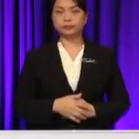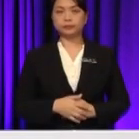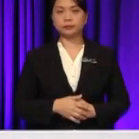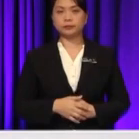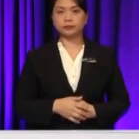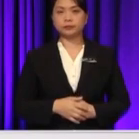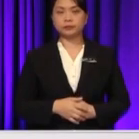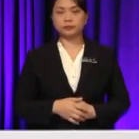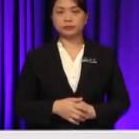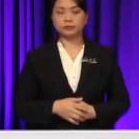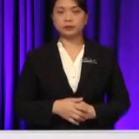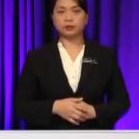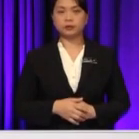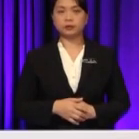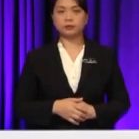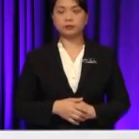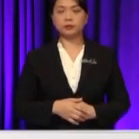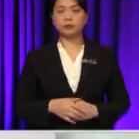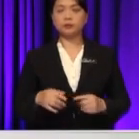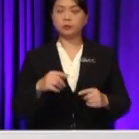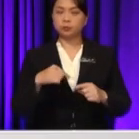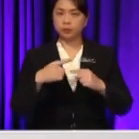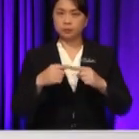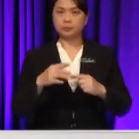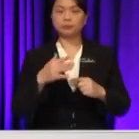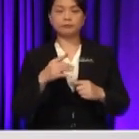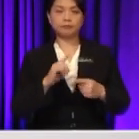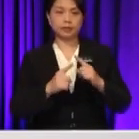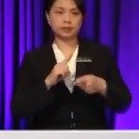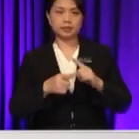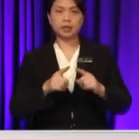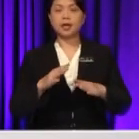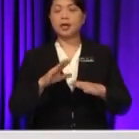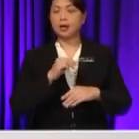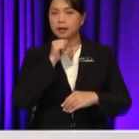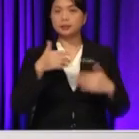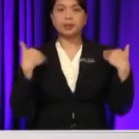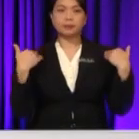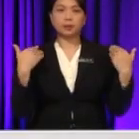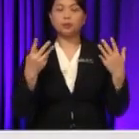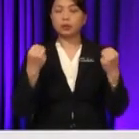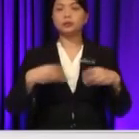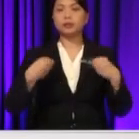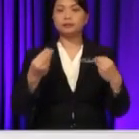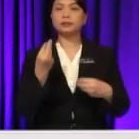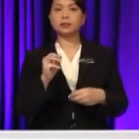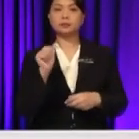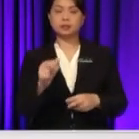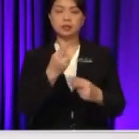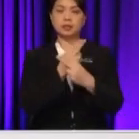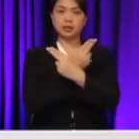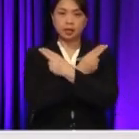friends was unhappy, for example, I would want to be there to give them a hug. You